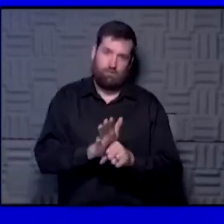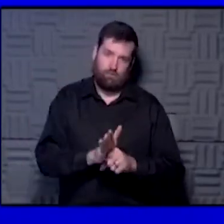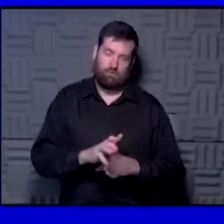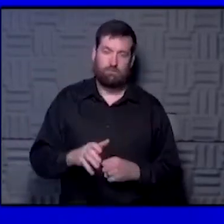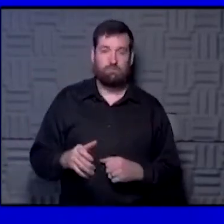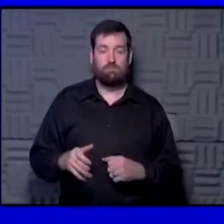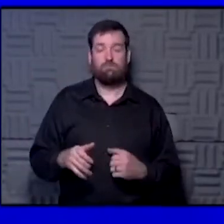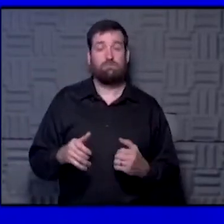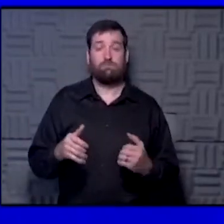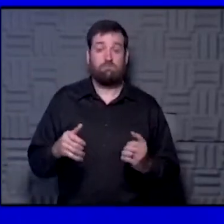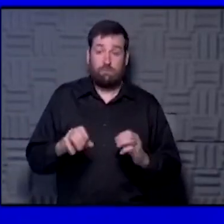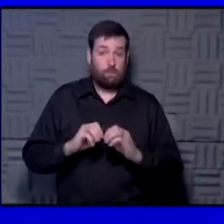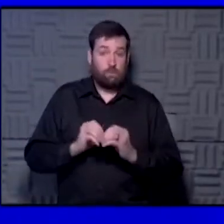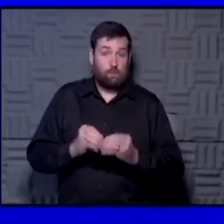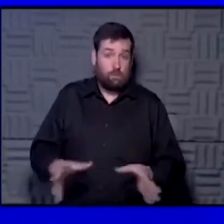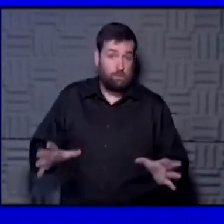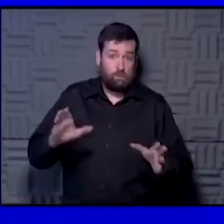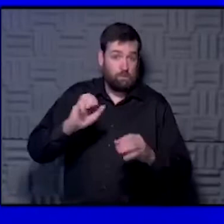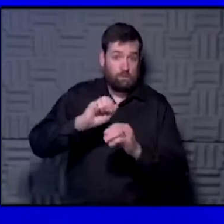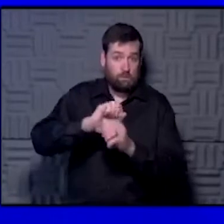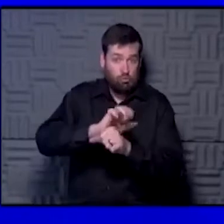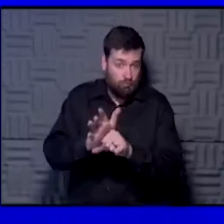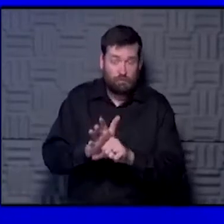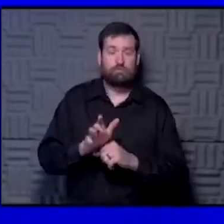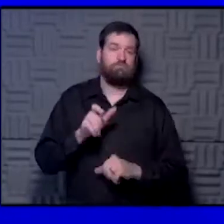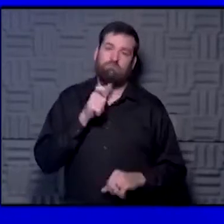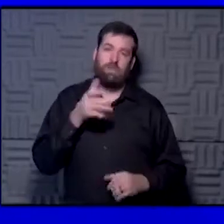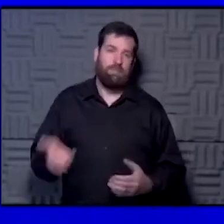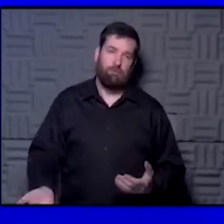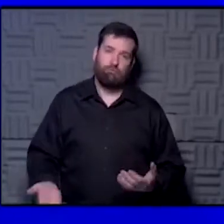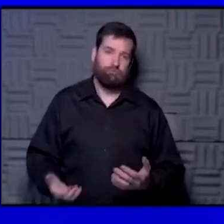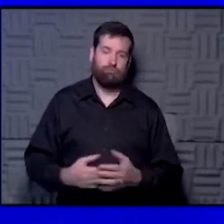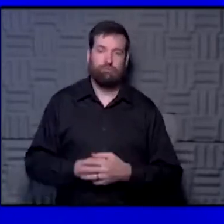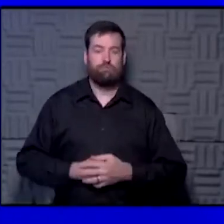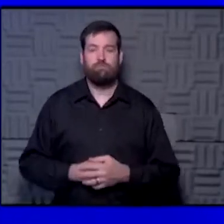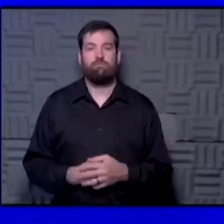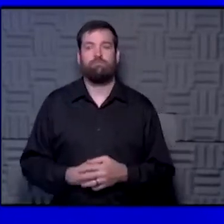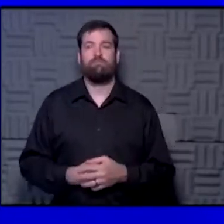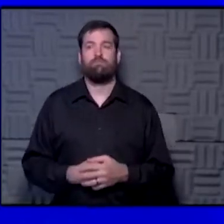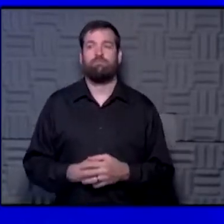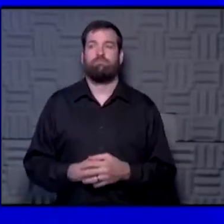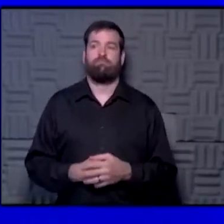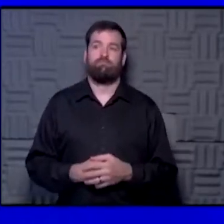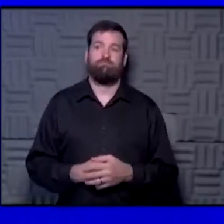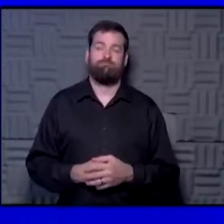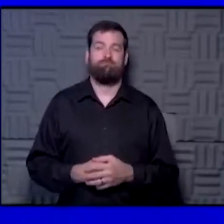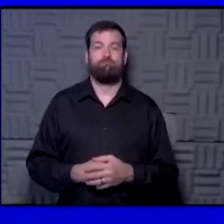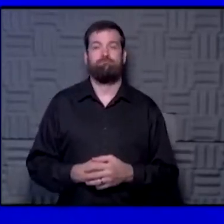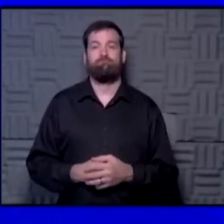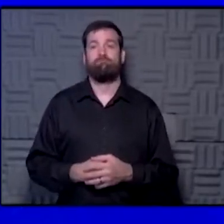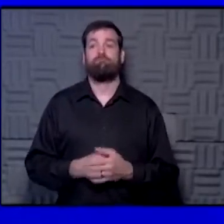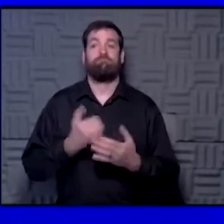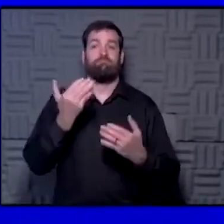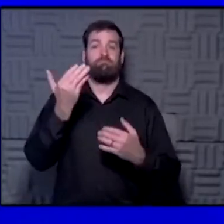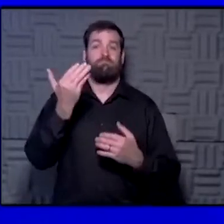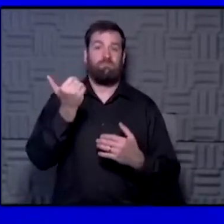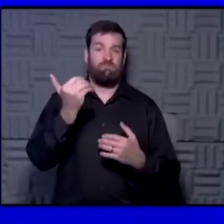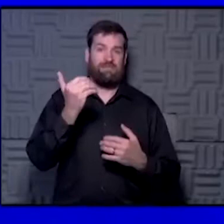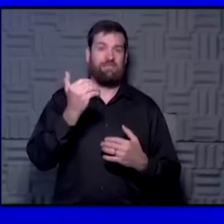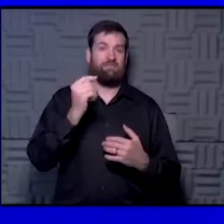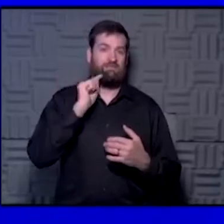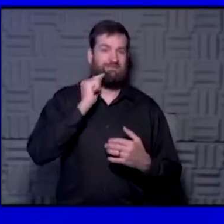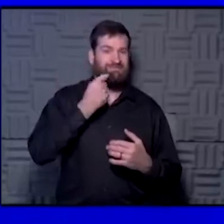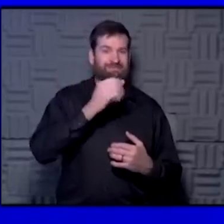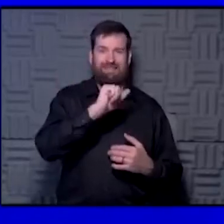if it wasn't for COVID, they wouldn't otherwise be there originally and wouldn't still be there. So 15 active there